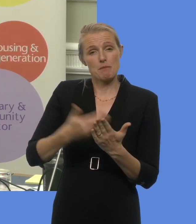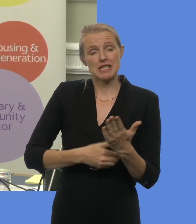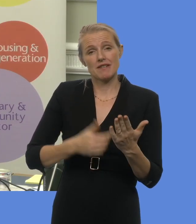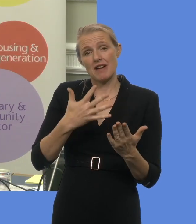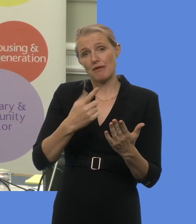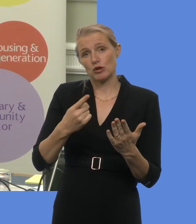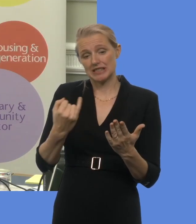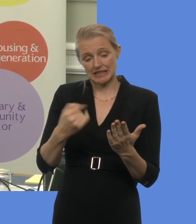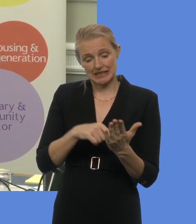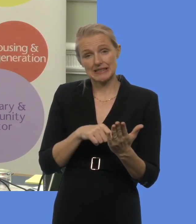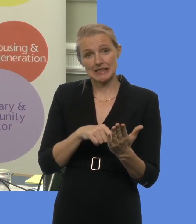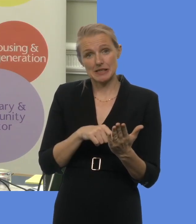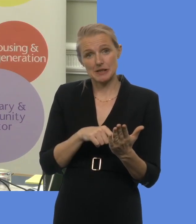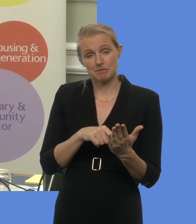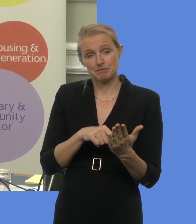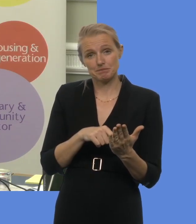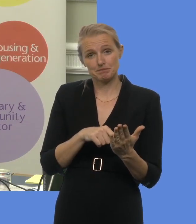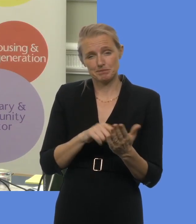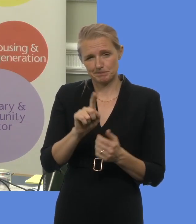up.